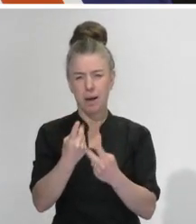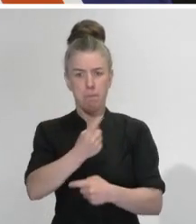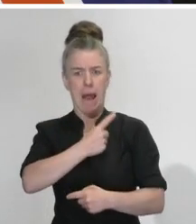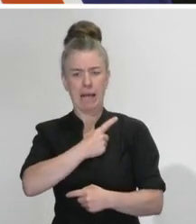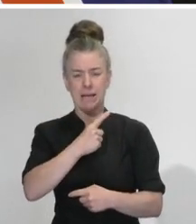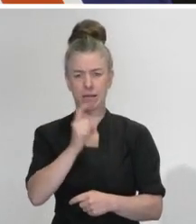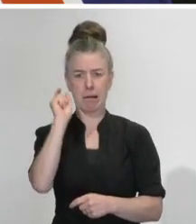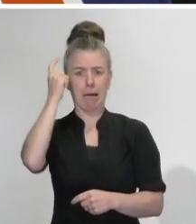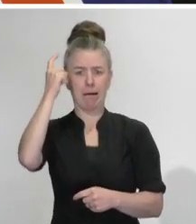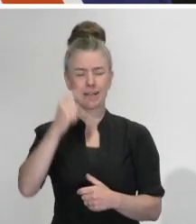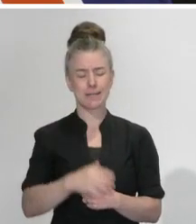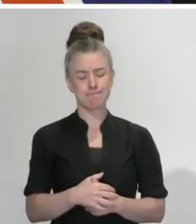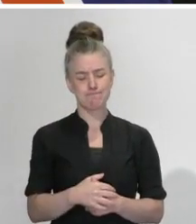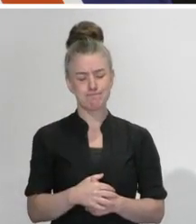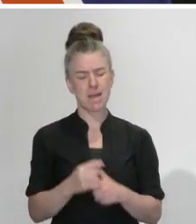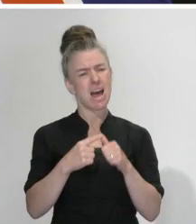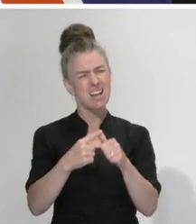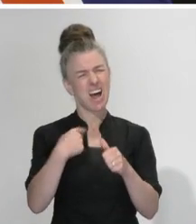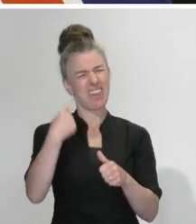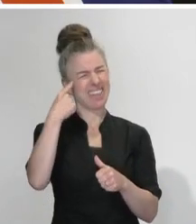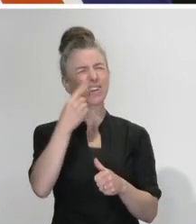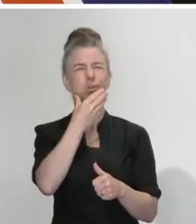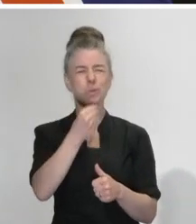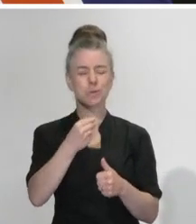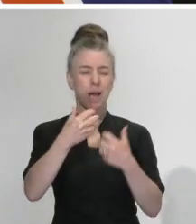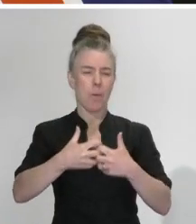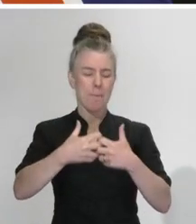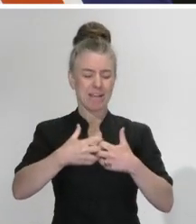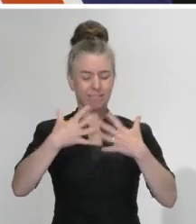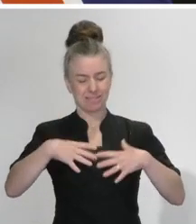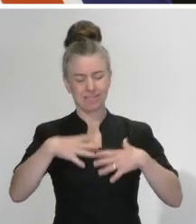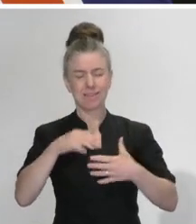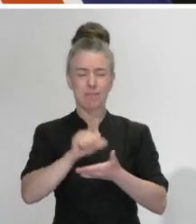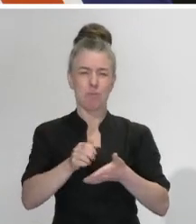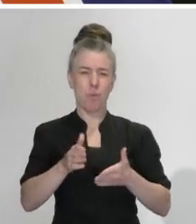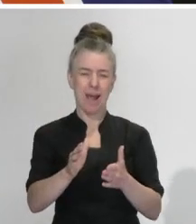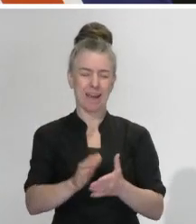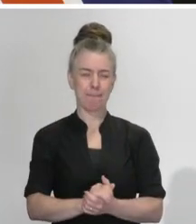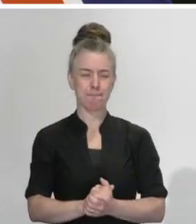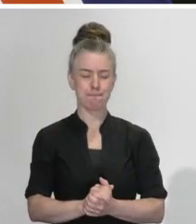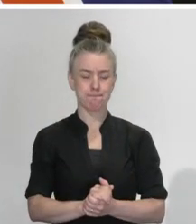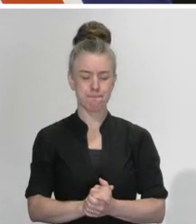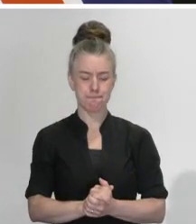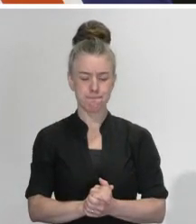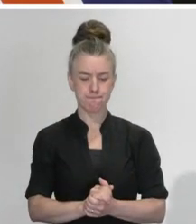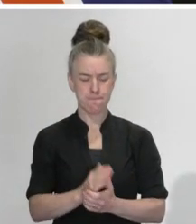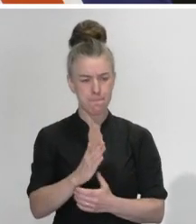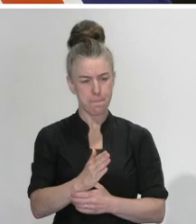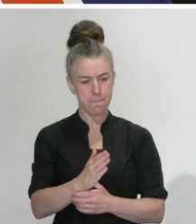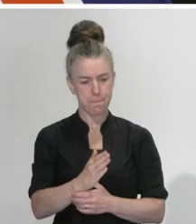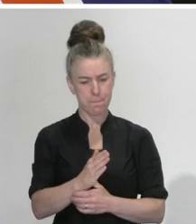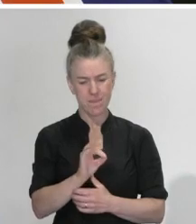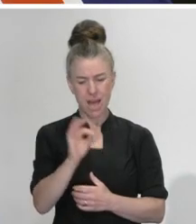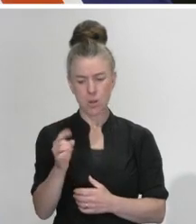I think it just needs to be used appropriately. I'll just leave it at that. On your first question. Can I go to the question? A woman who was symptomatic, she'd